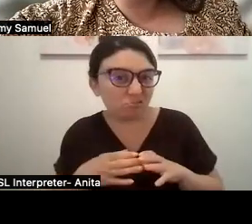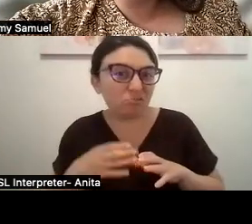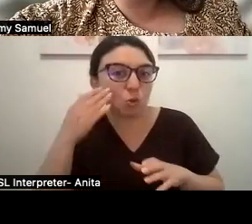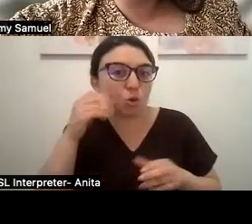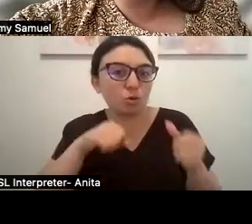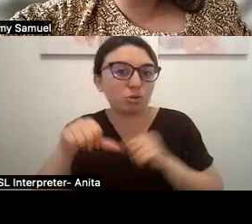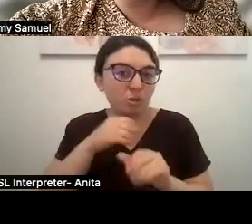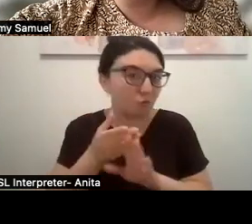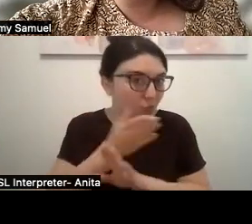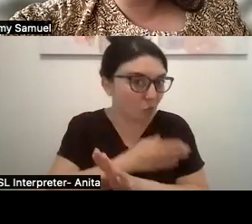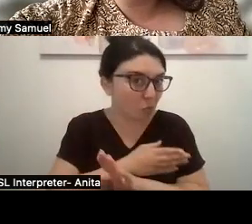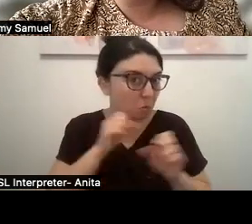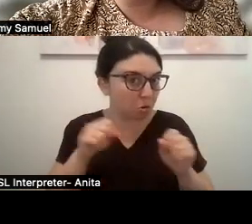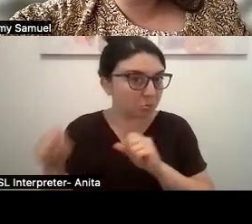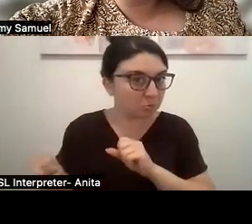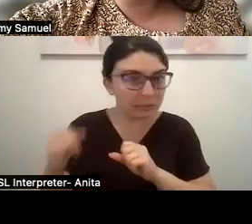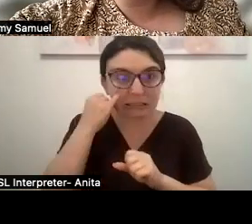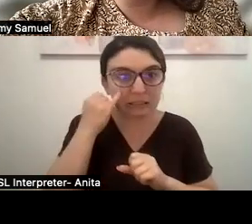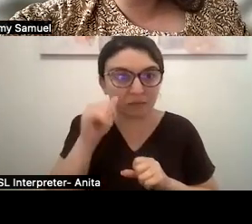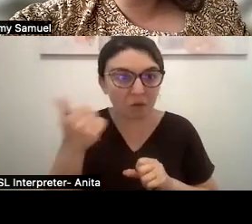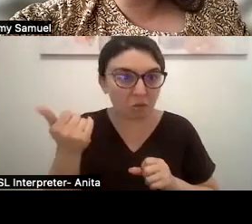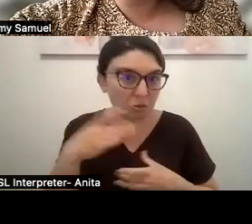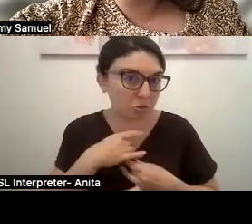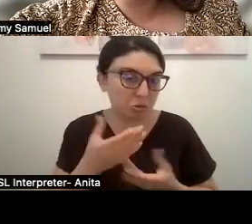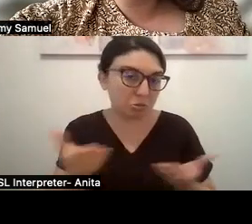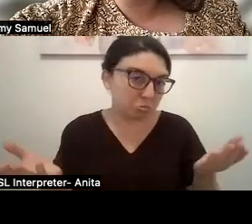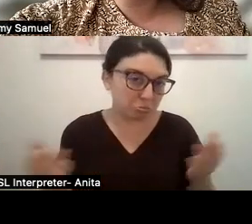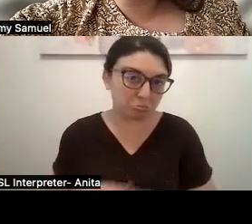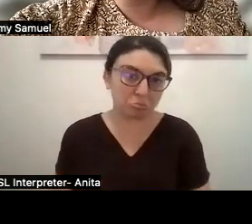other, if anybody else is interested.